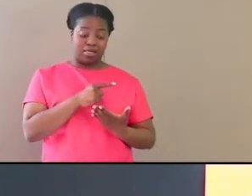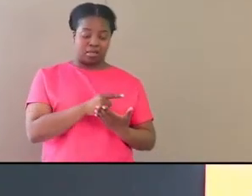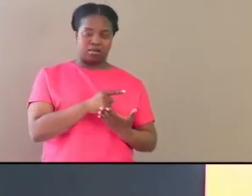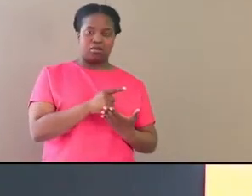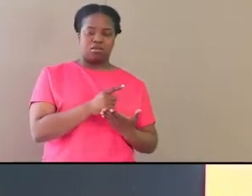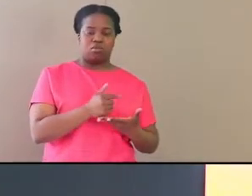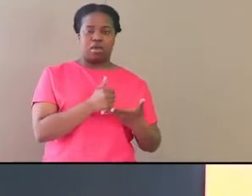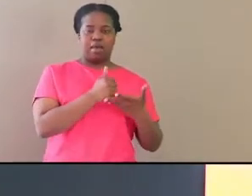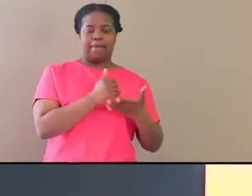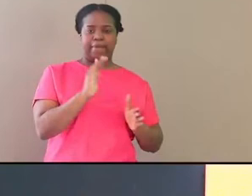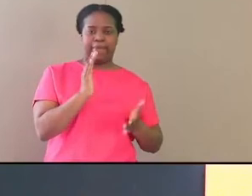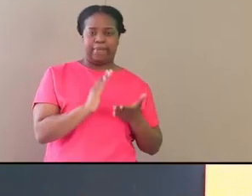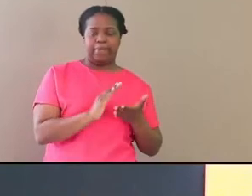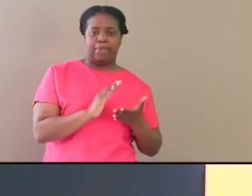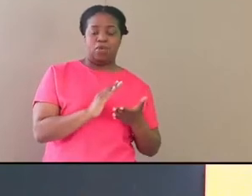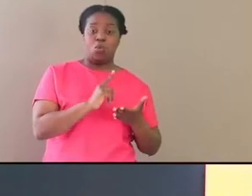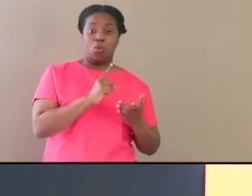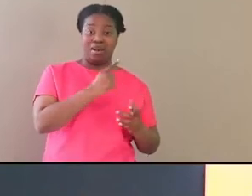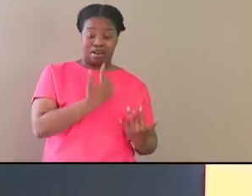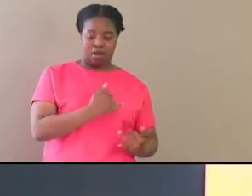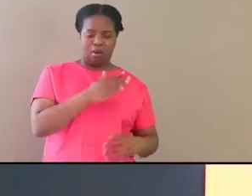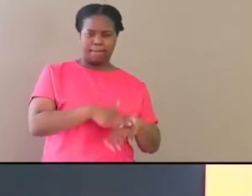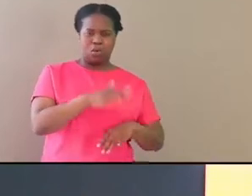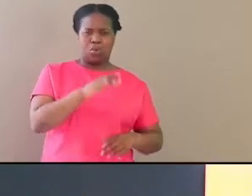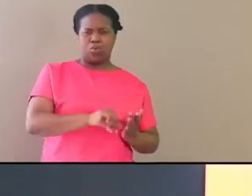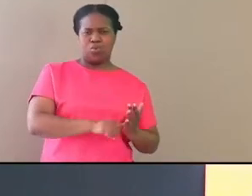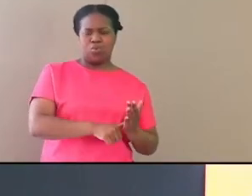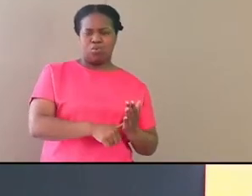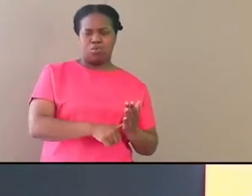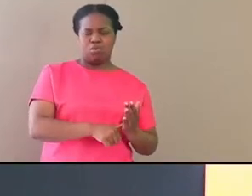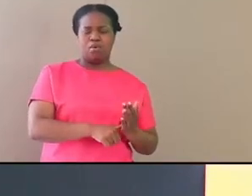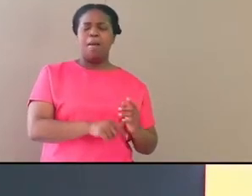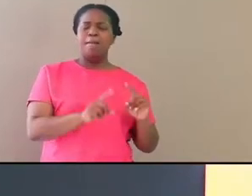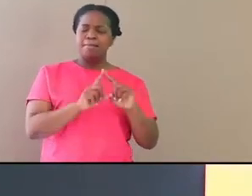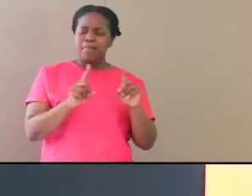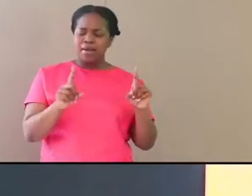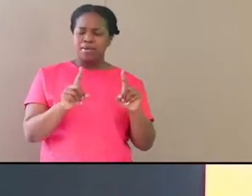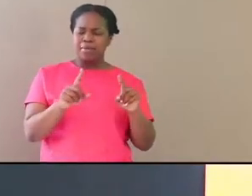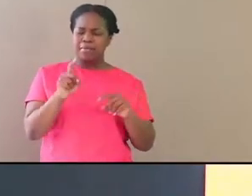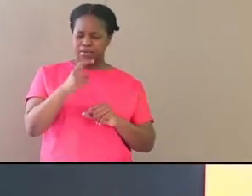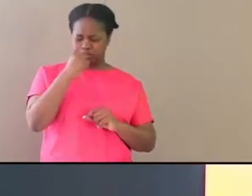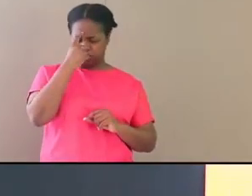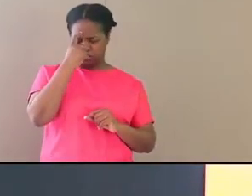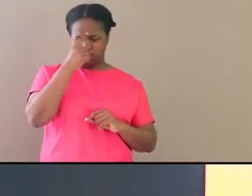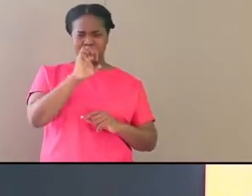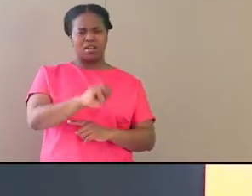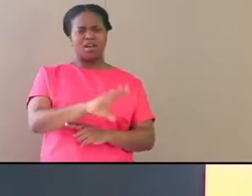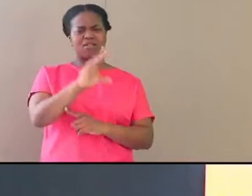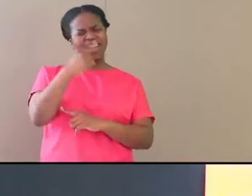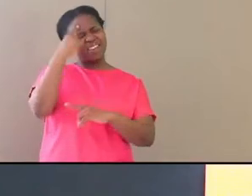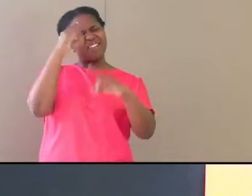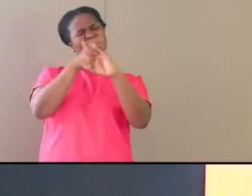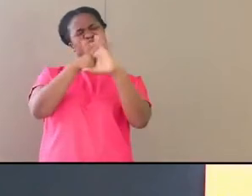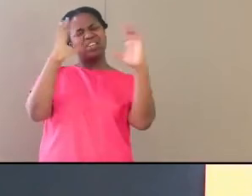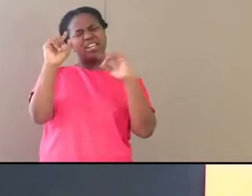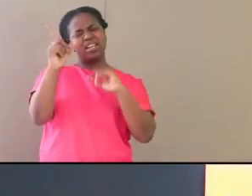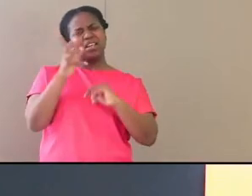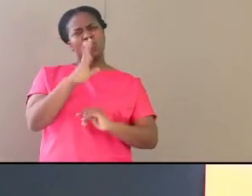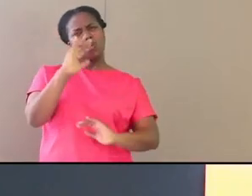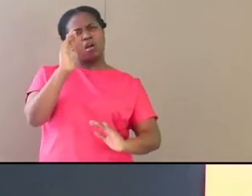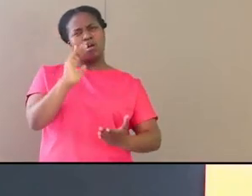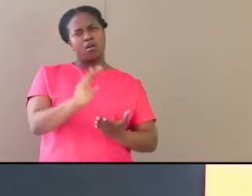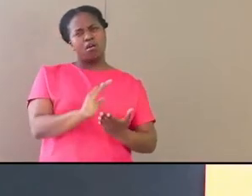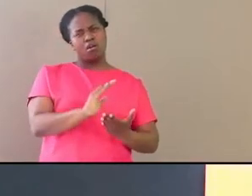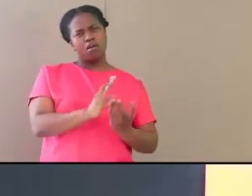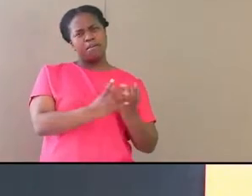discussions that we need to have as a country. What is our vision? Because if we say our vision is just to reduce, we'll